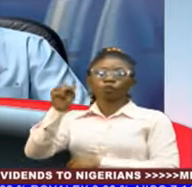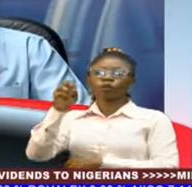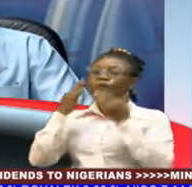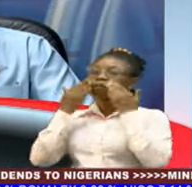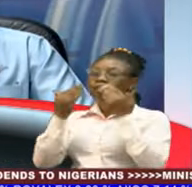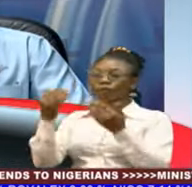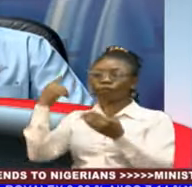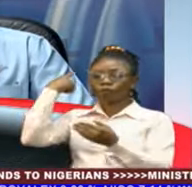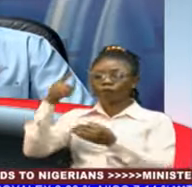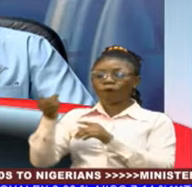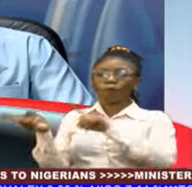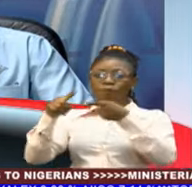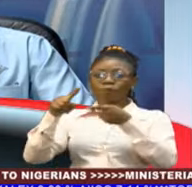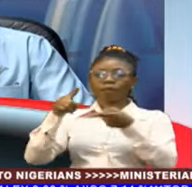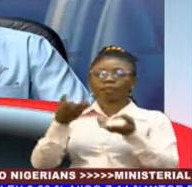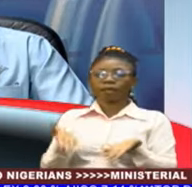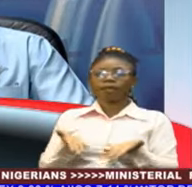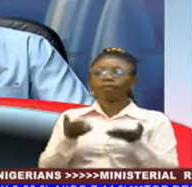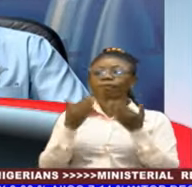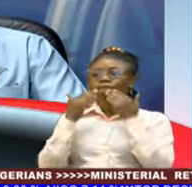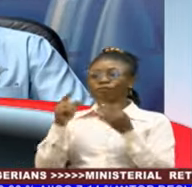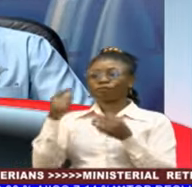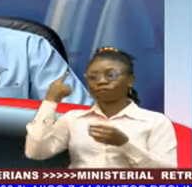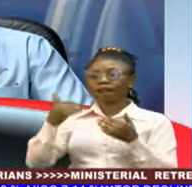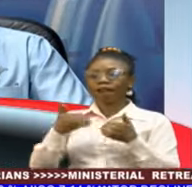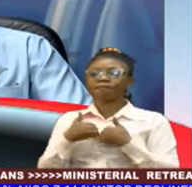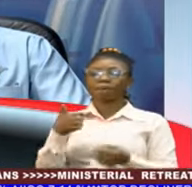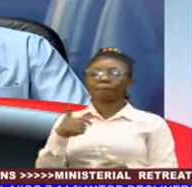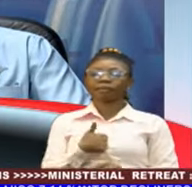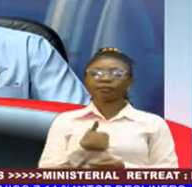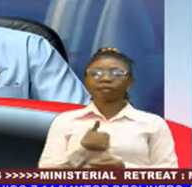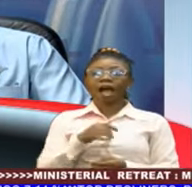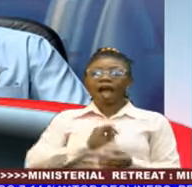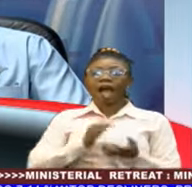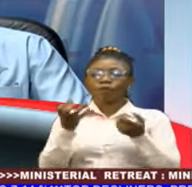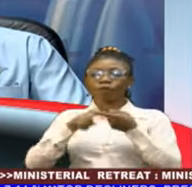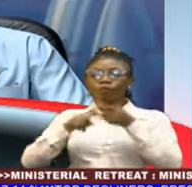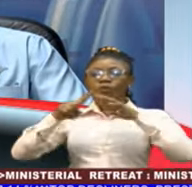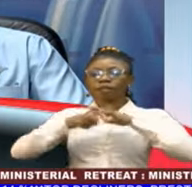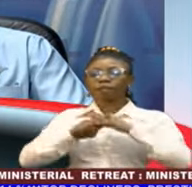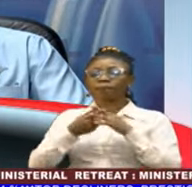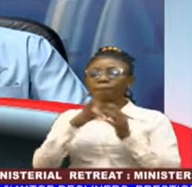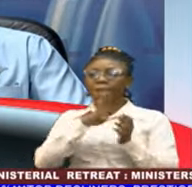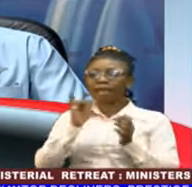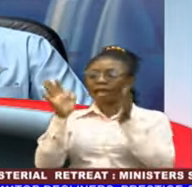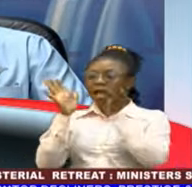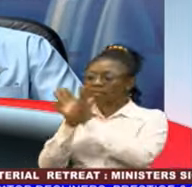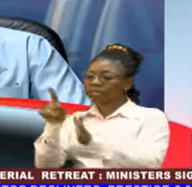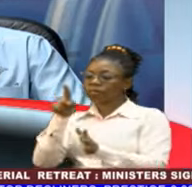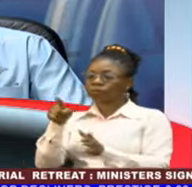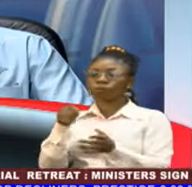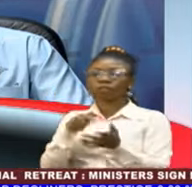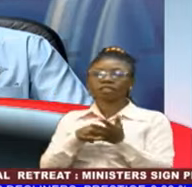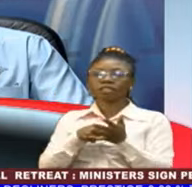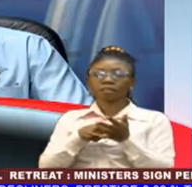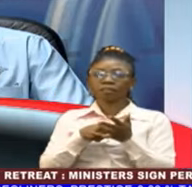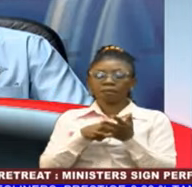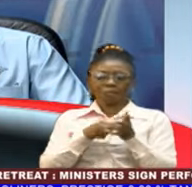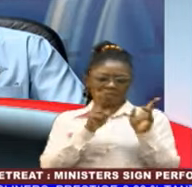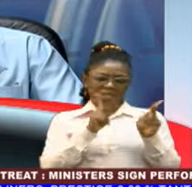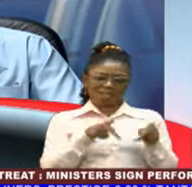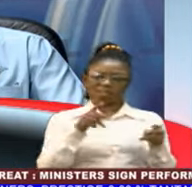studios. Thank you for having me. All right. I want to begin with by asking you this. A layman watching us